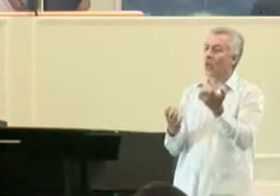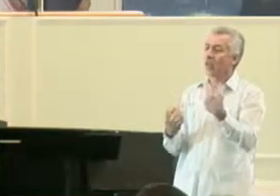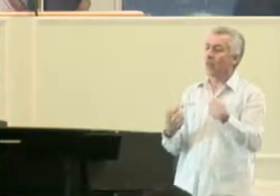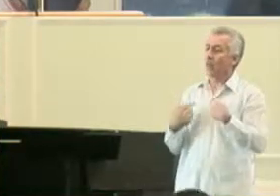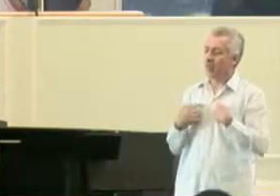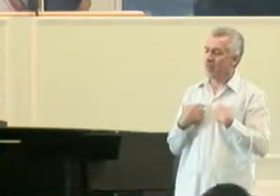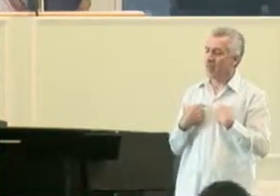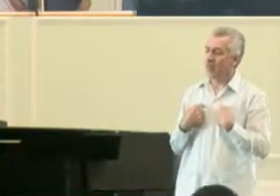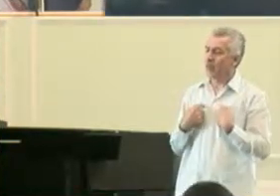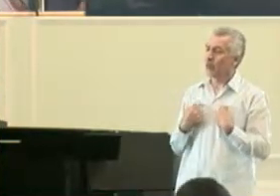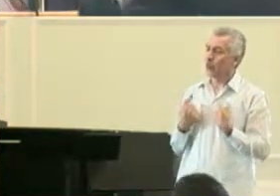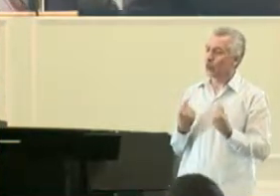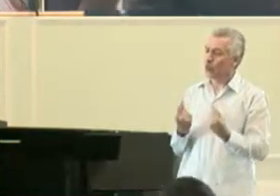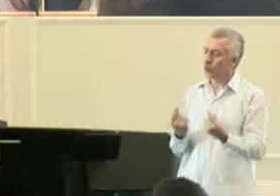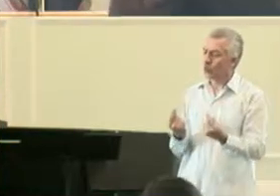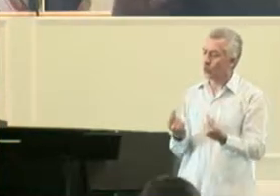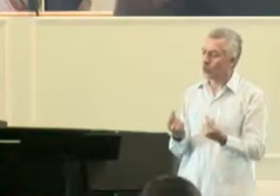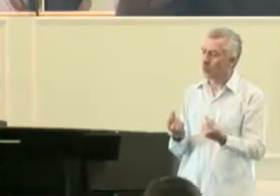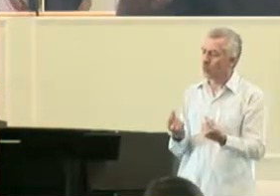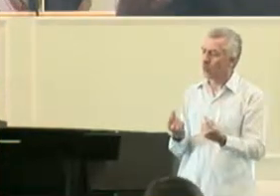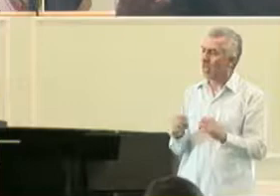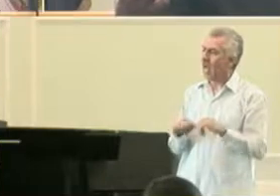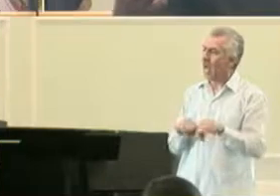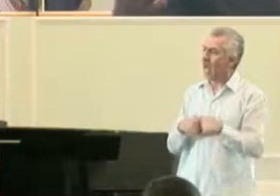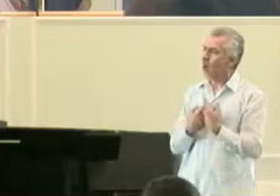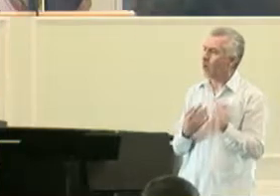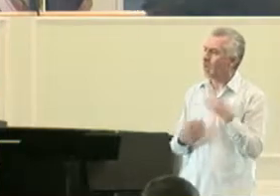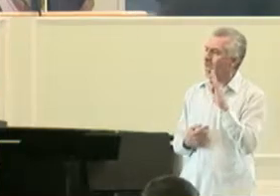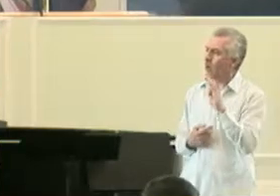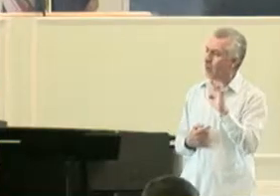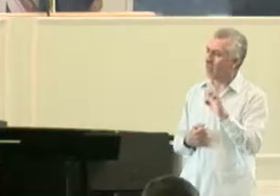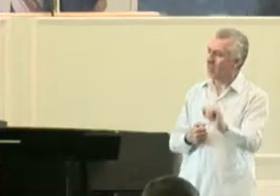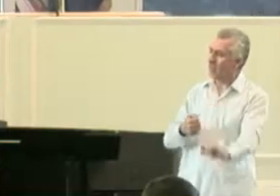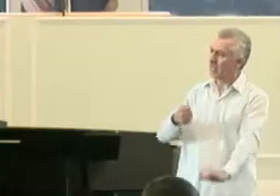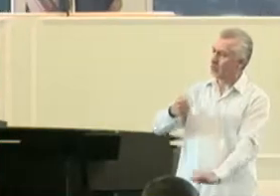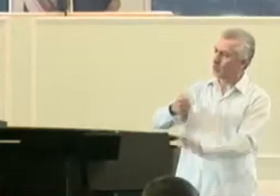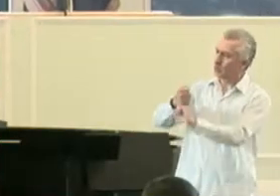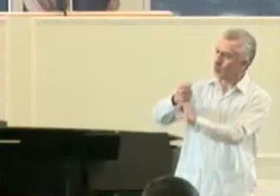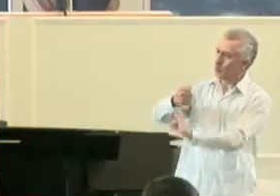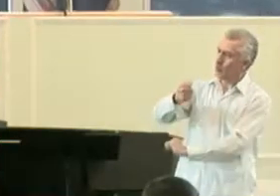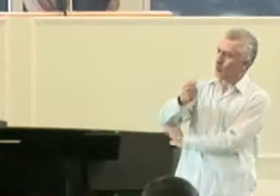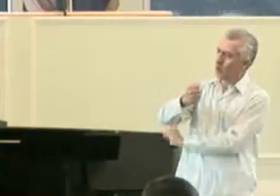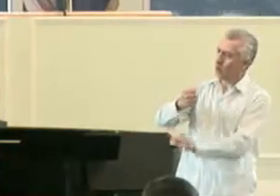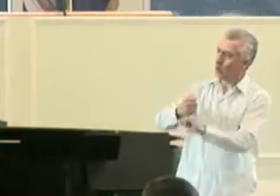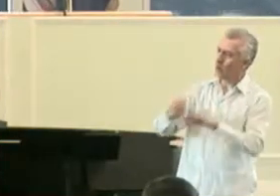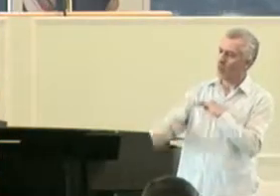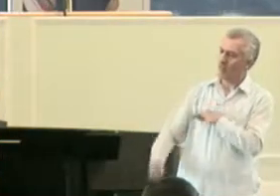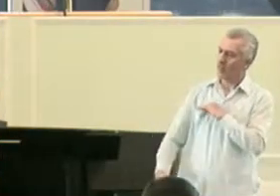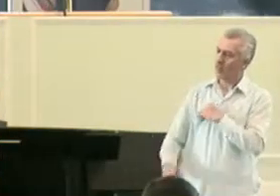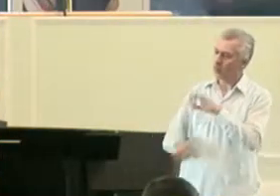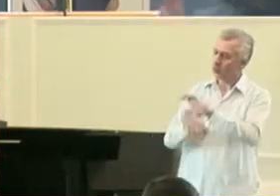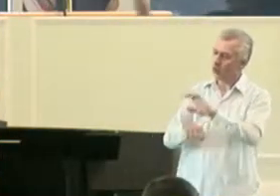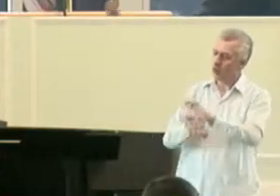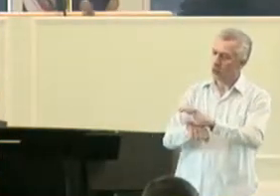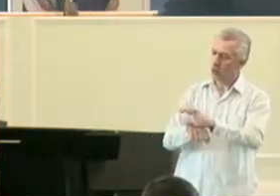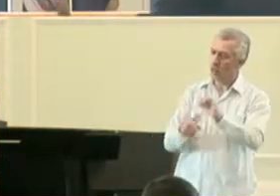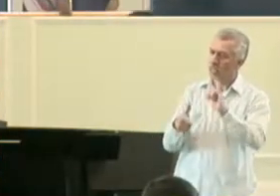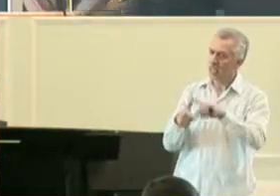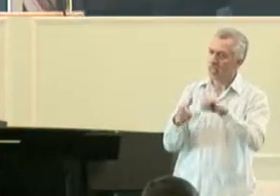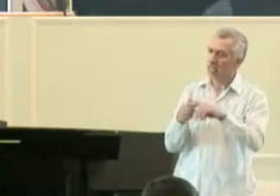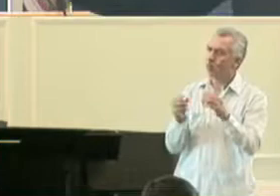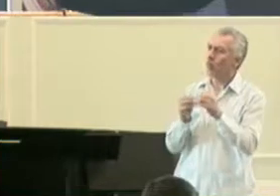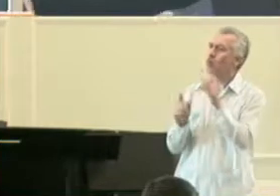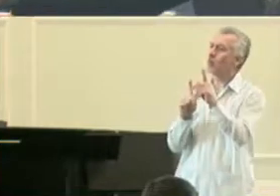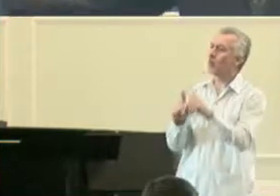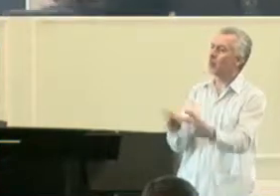How do I become a support to the mission of the church so that more people